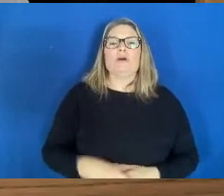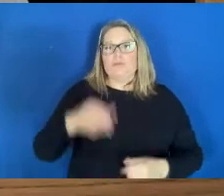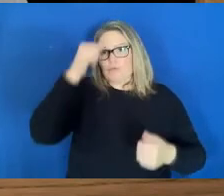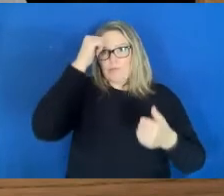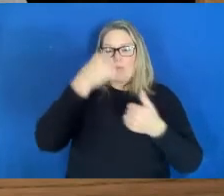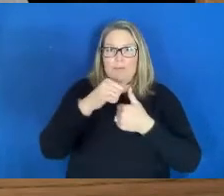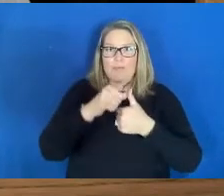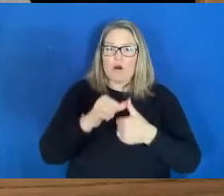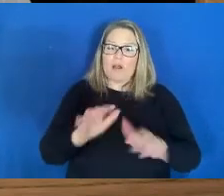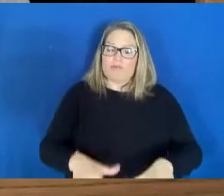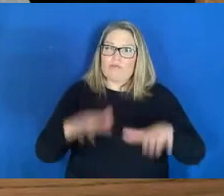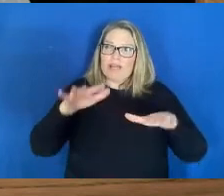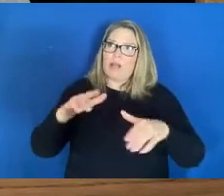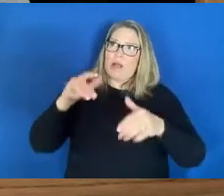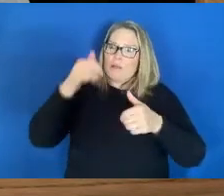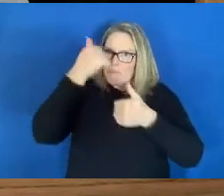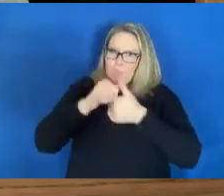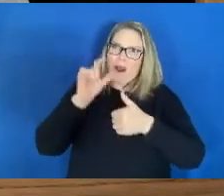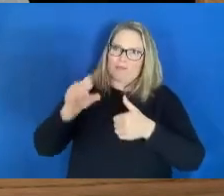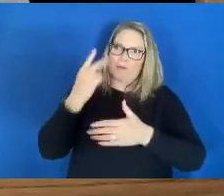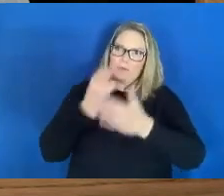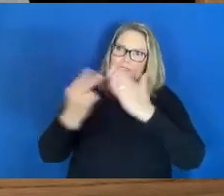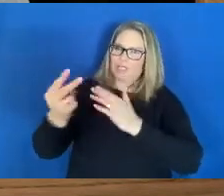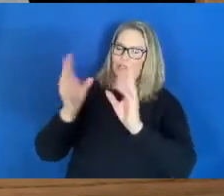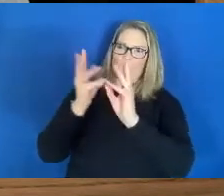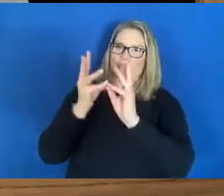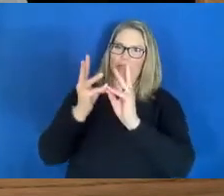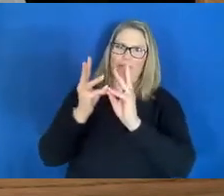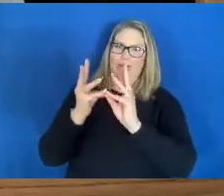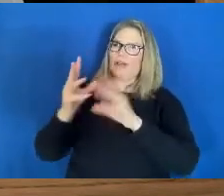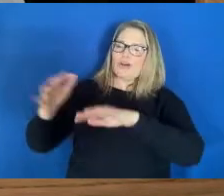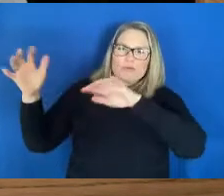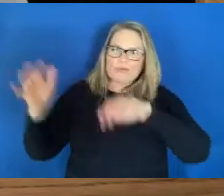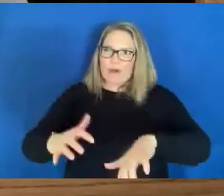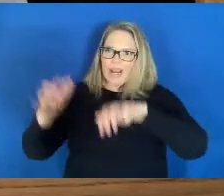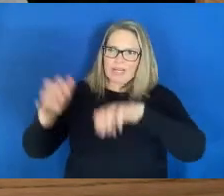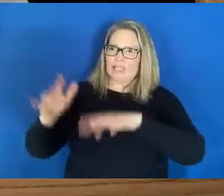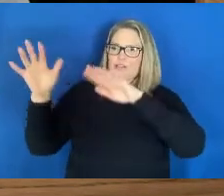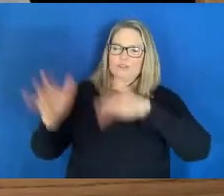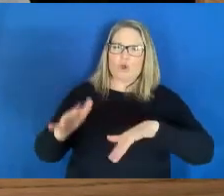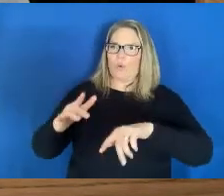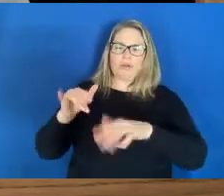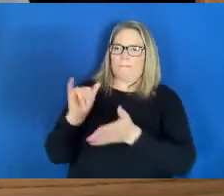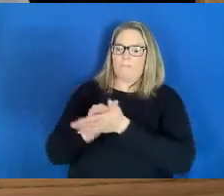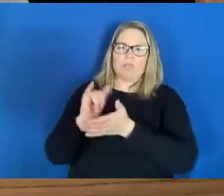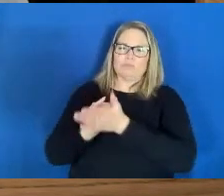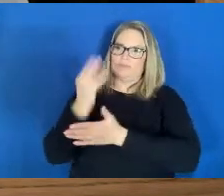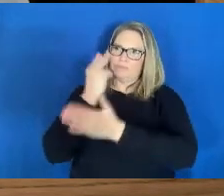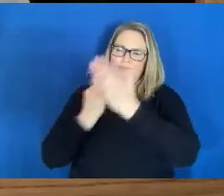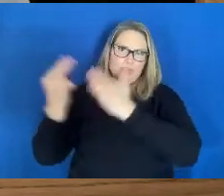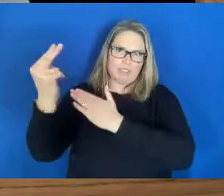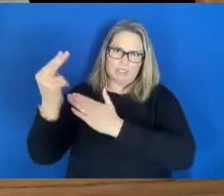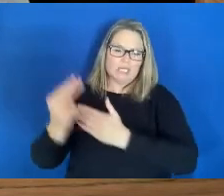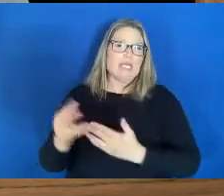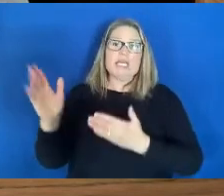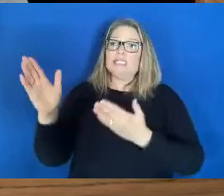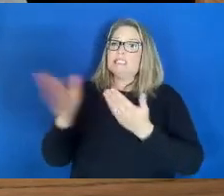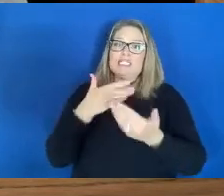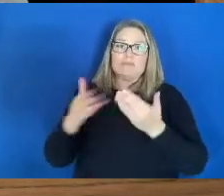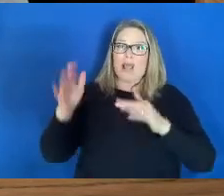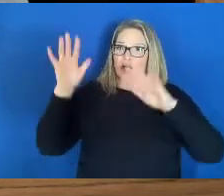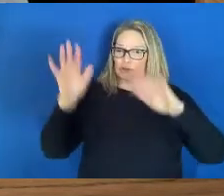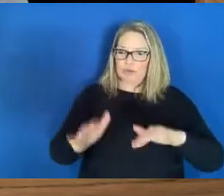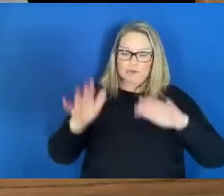day-to-day weather, which is unpredictable too far in advance. Regardless of the state of the snowpack, there could be